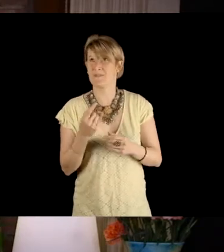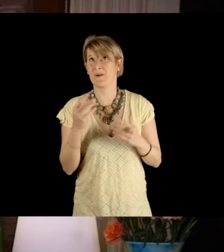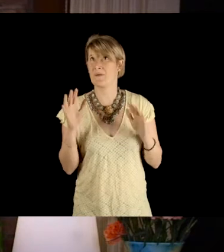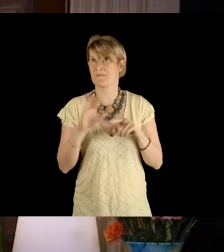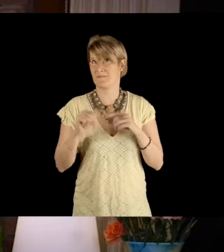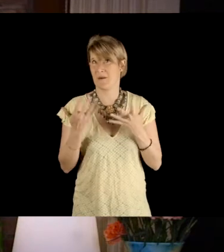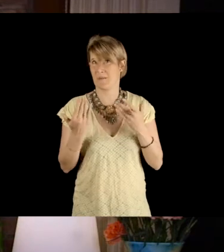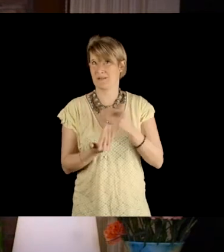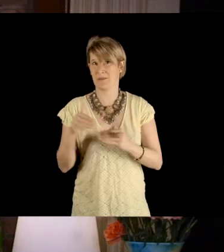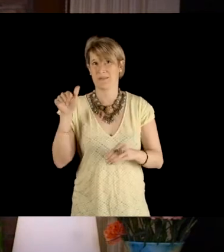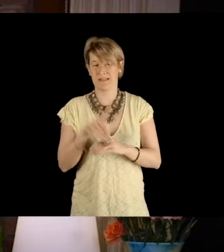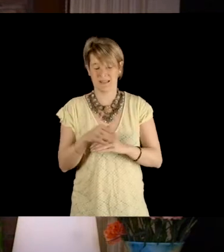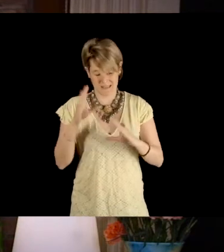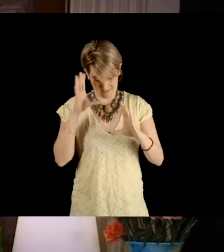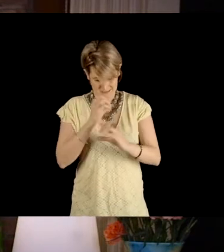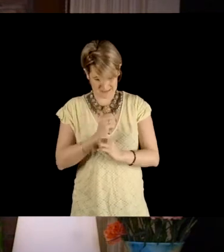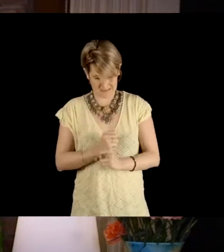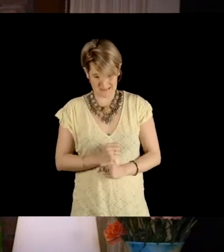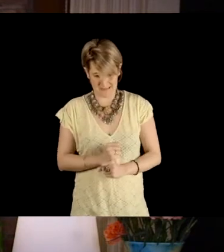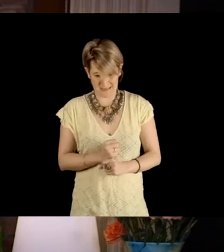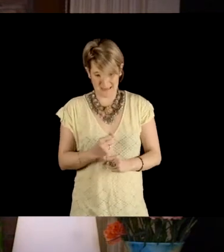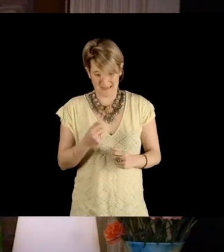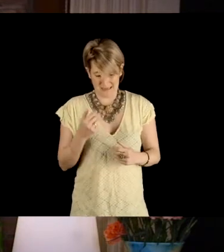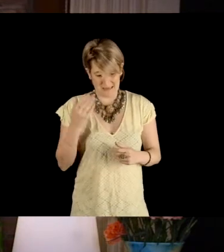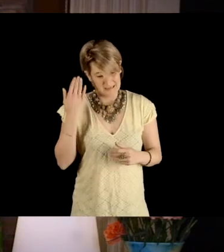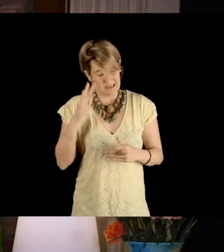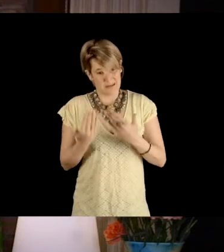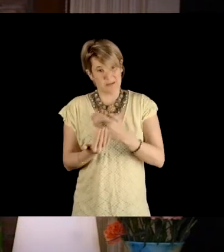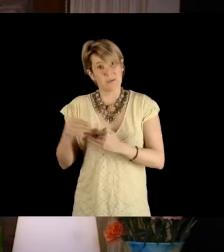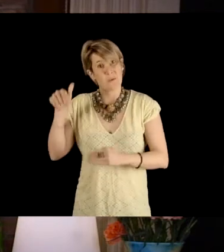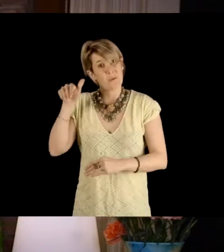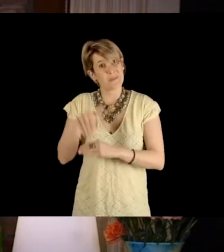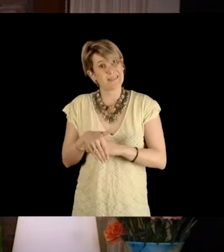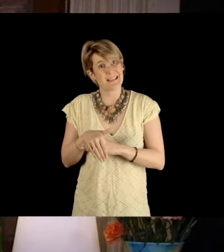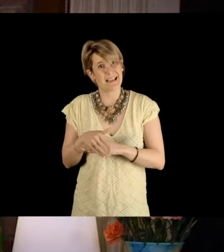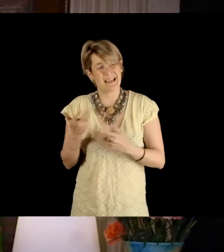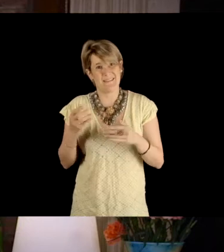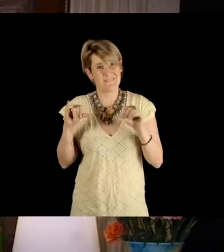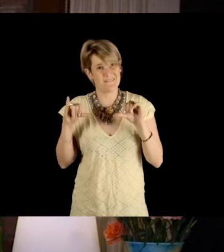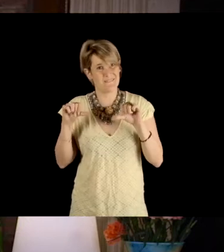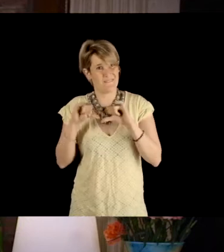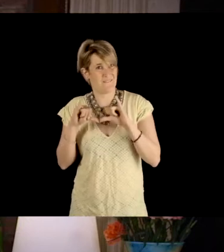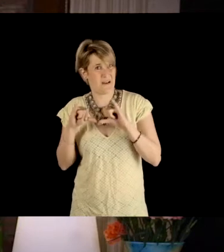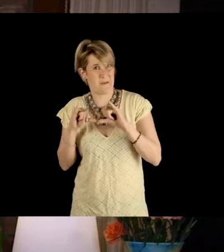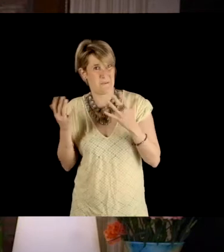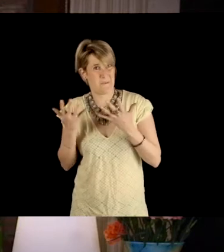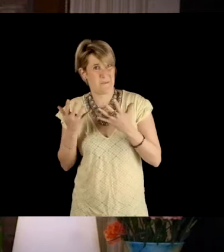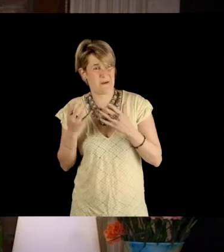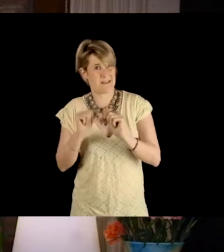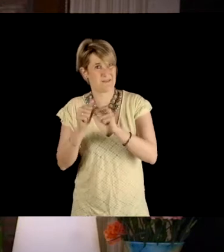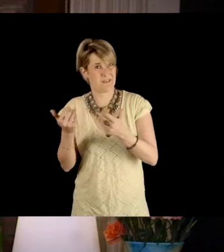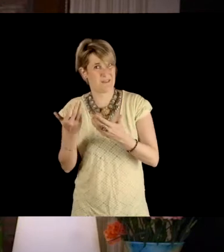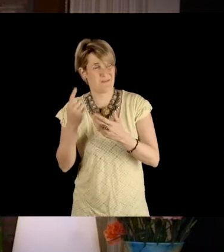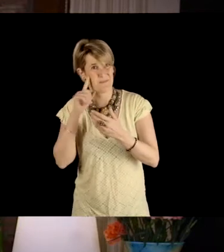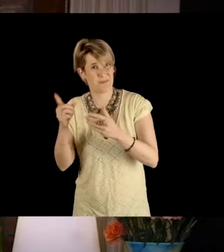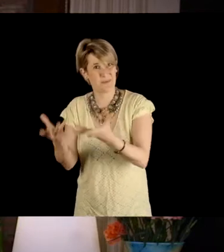form, as repetitive thoughts, emotions, inner disturbances, etc. So, we want to remove them